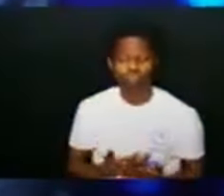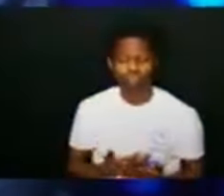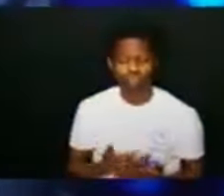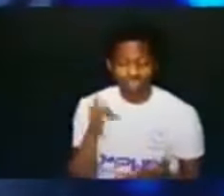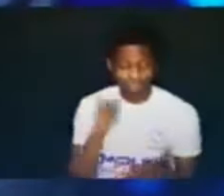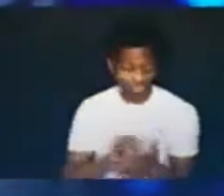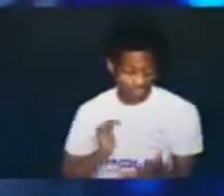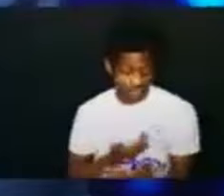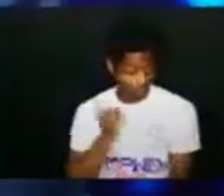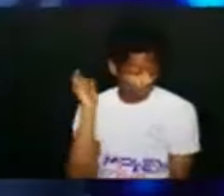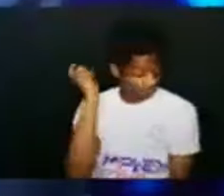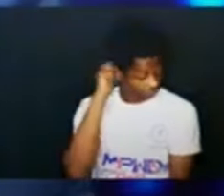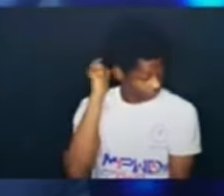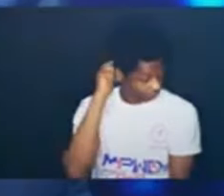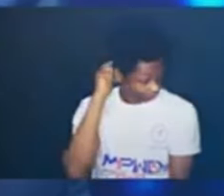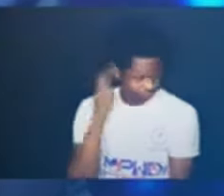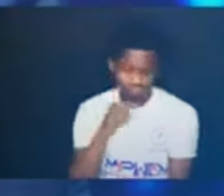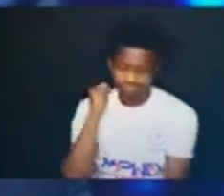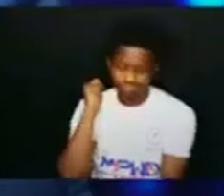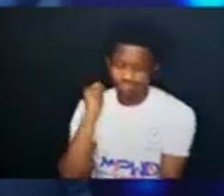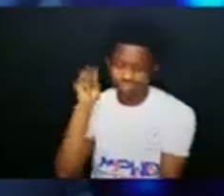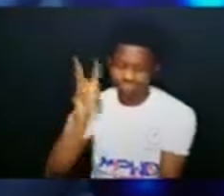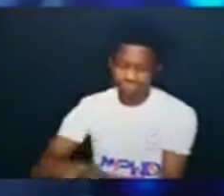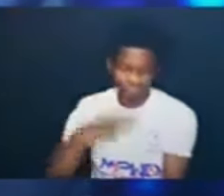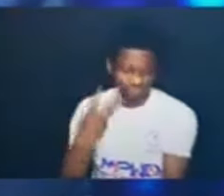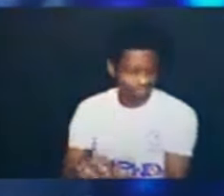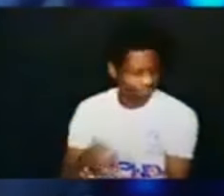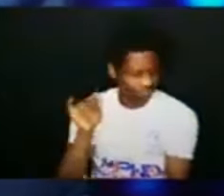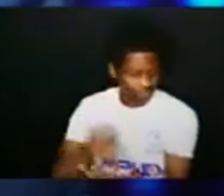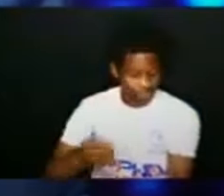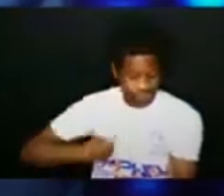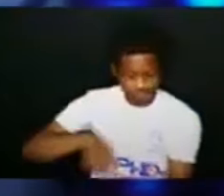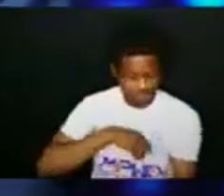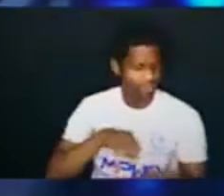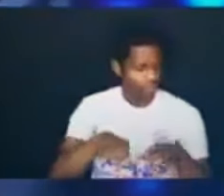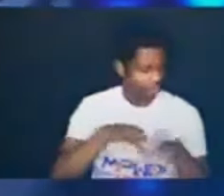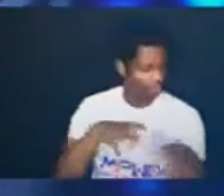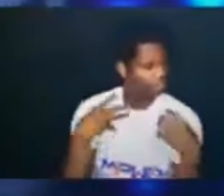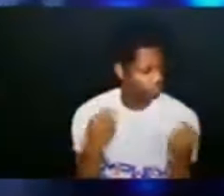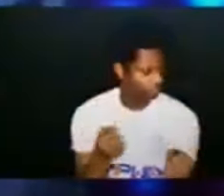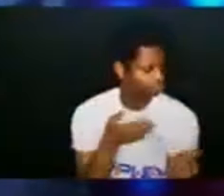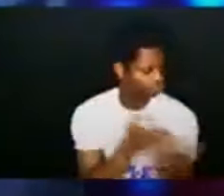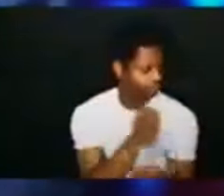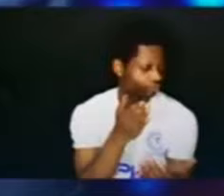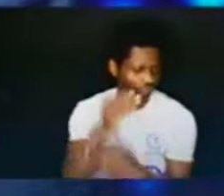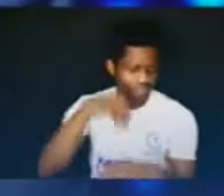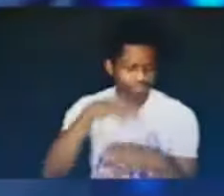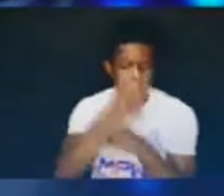our conscience testified that we have conducted ourselves well in the world.